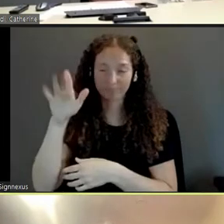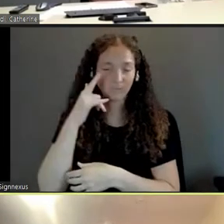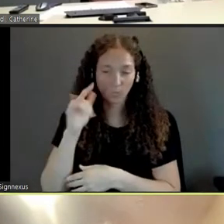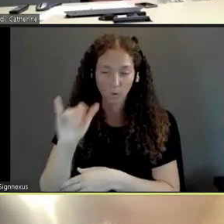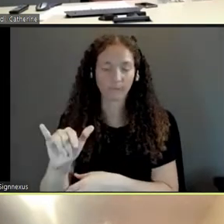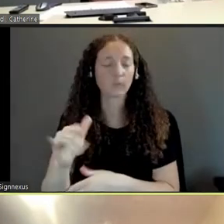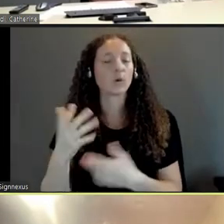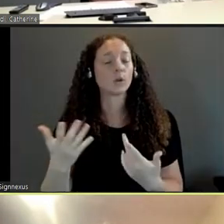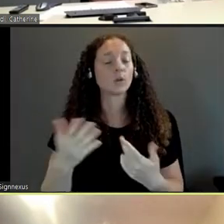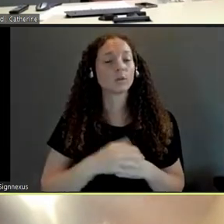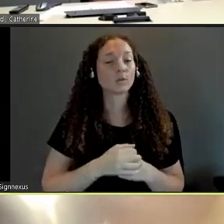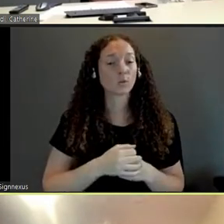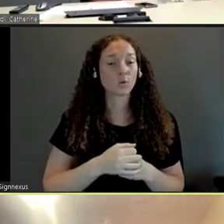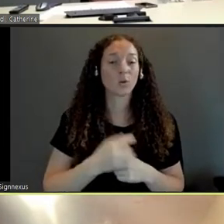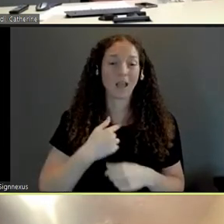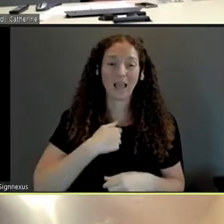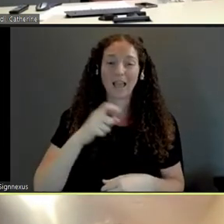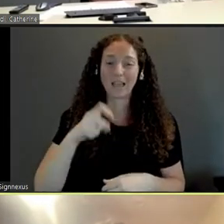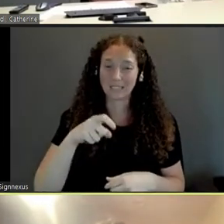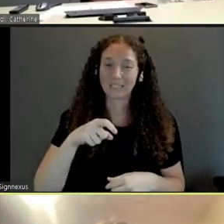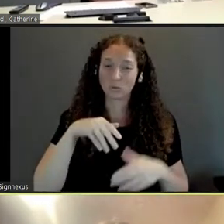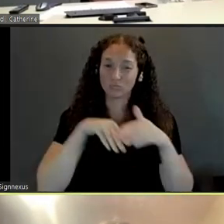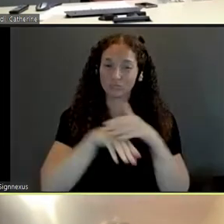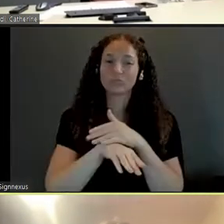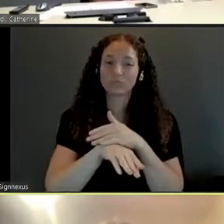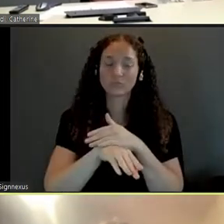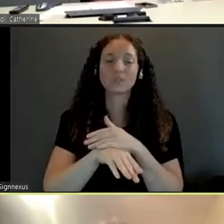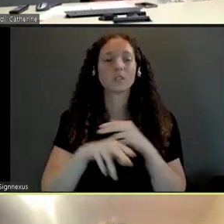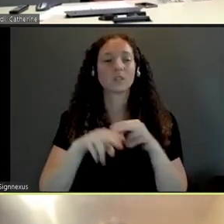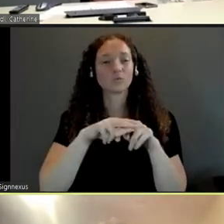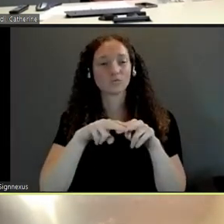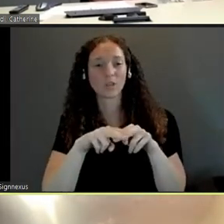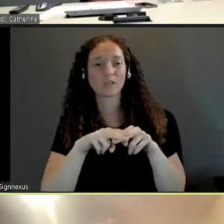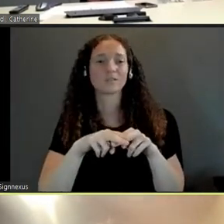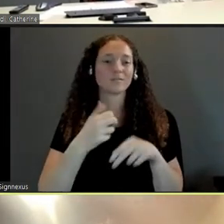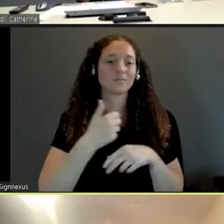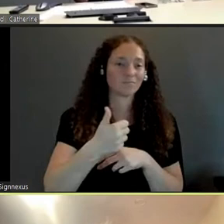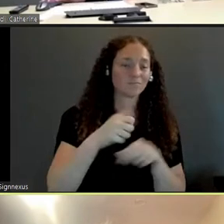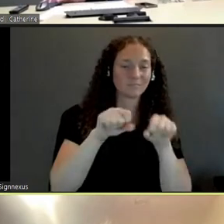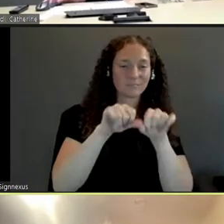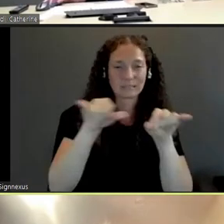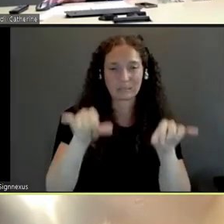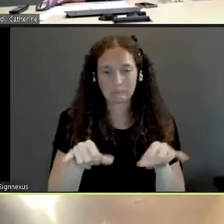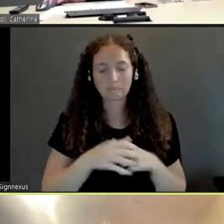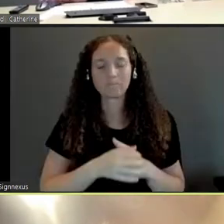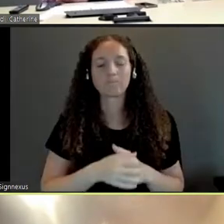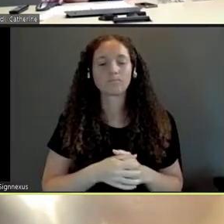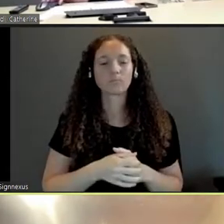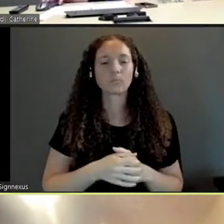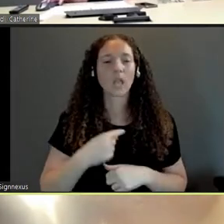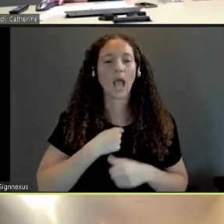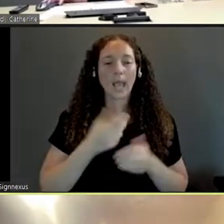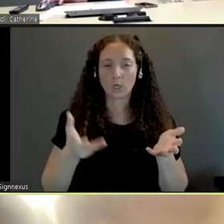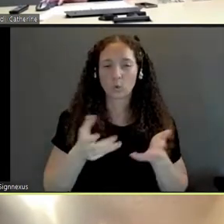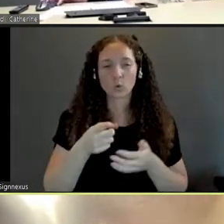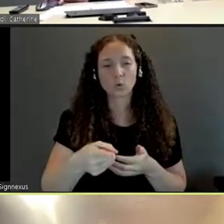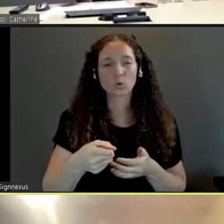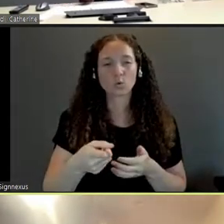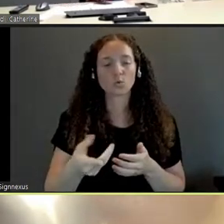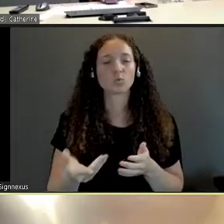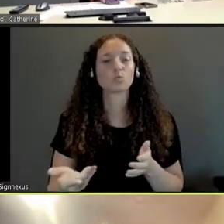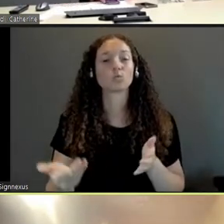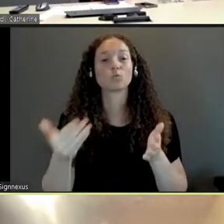to the transit system is really important to me. I would encourage you to